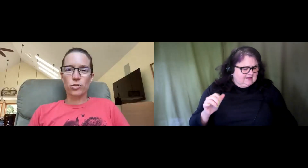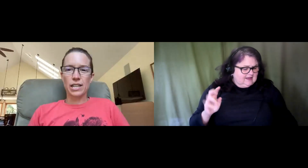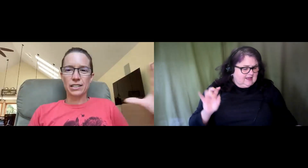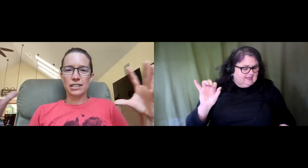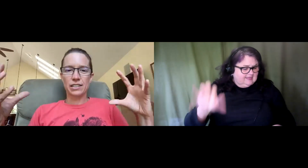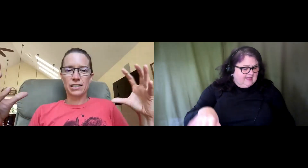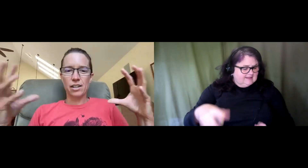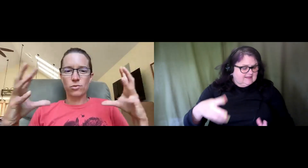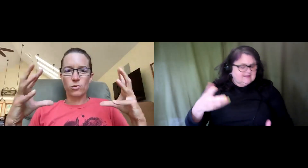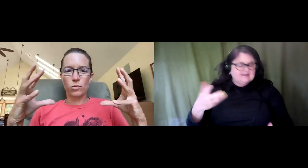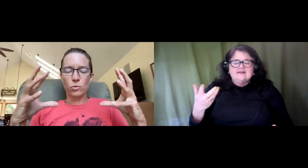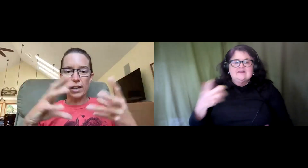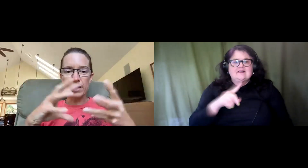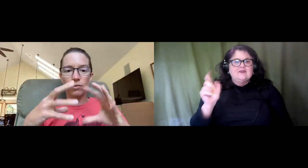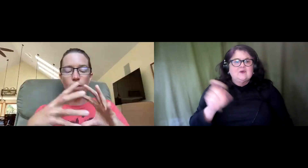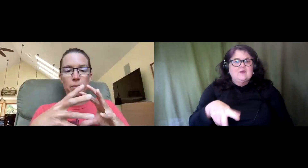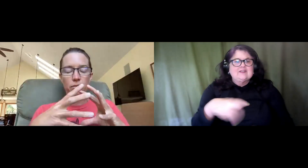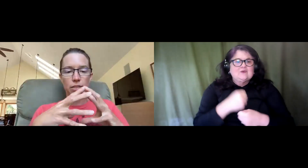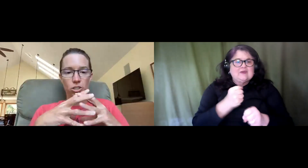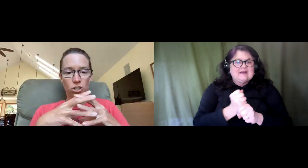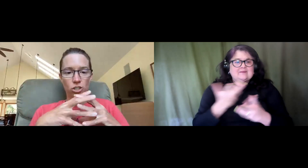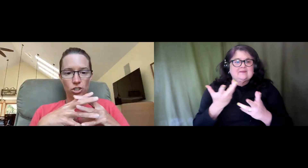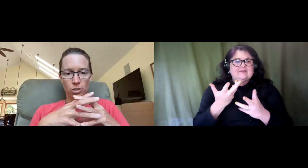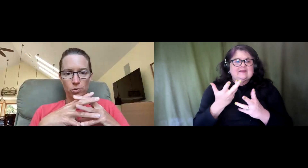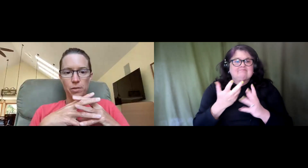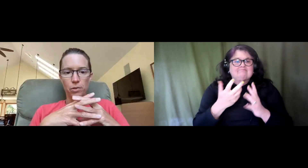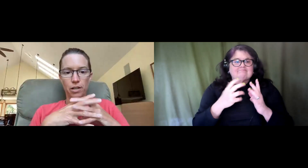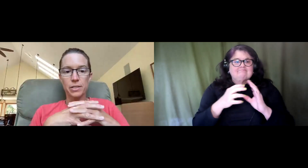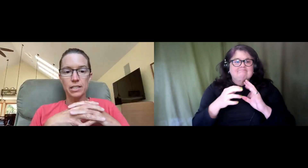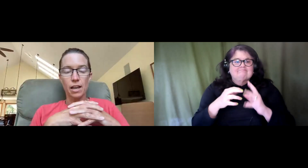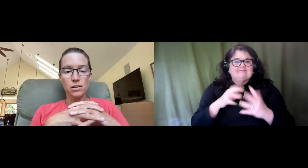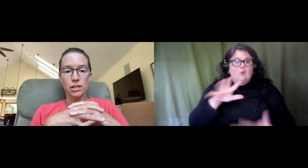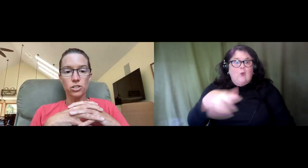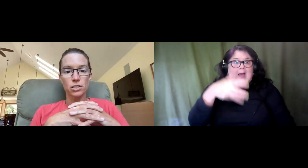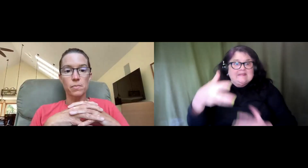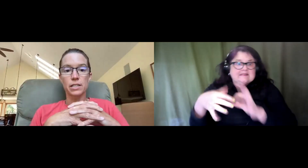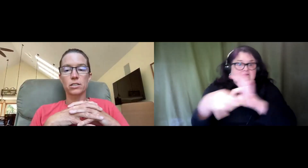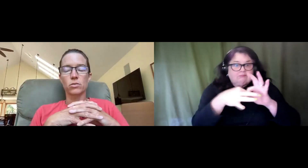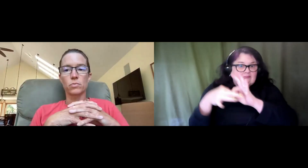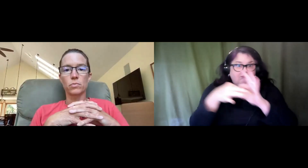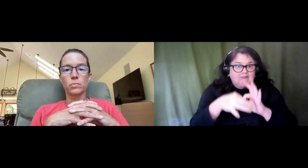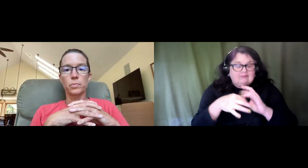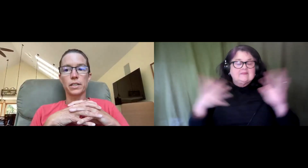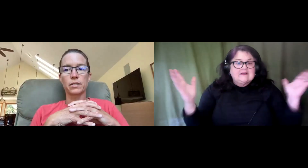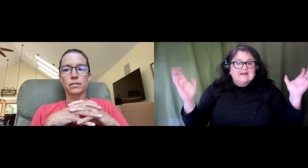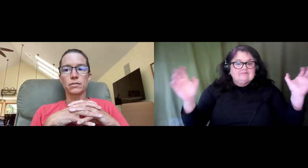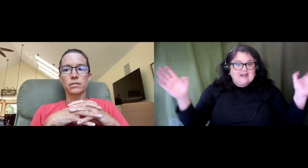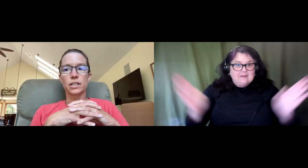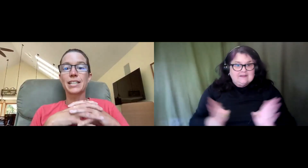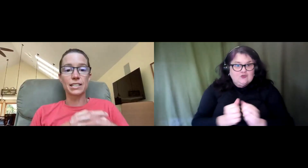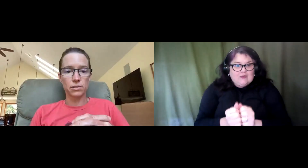by creating these kind of webs of relationships where people are coming together and just committing to